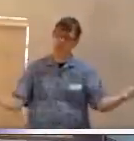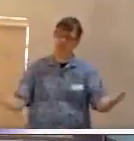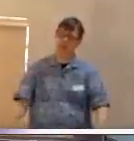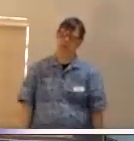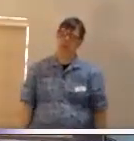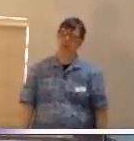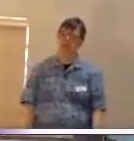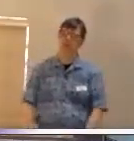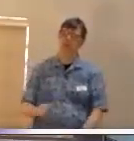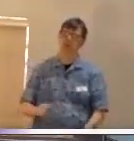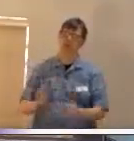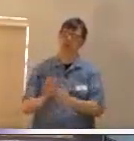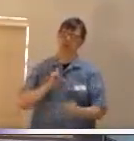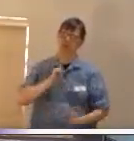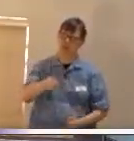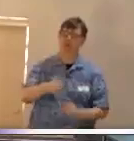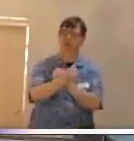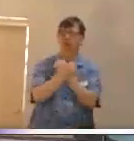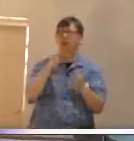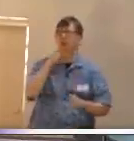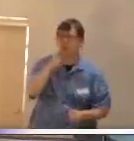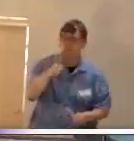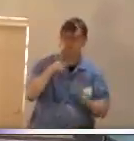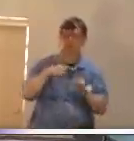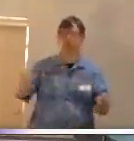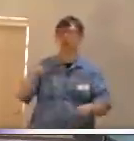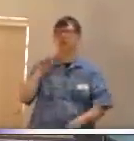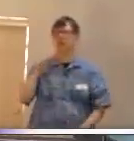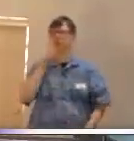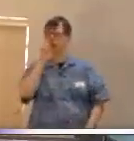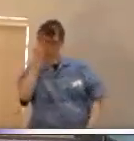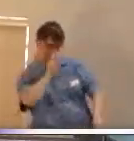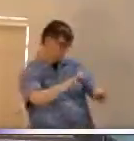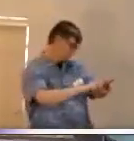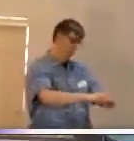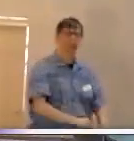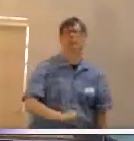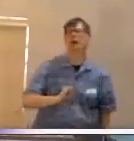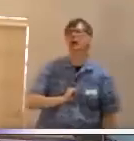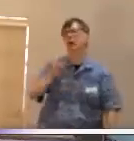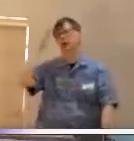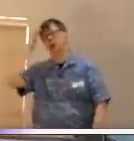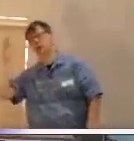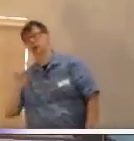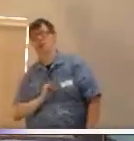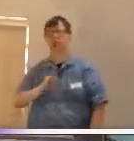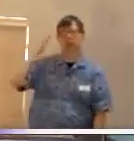It is revealed to you in your time. And I know, I just